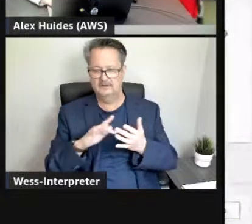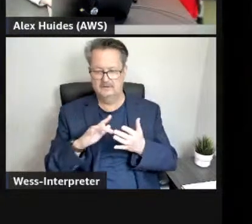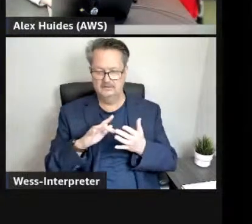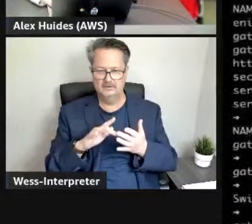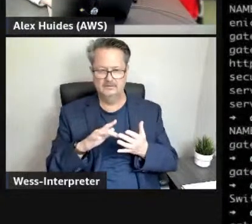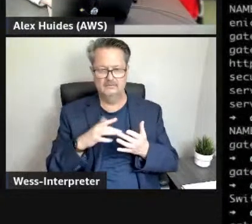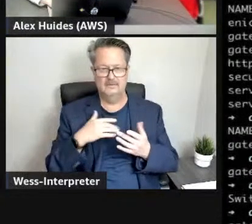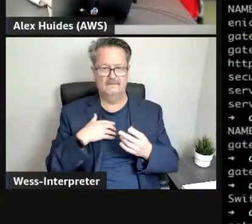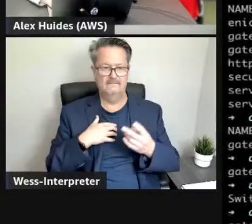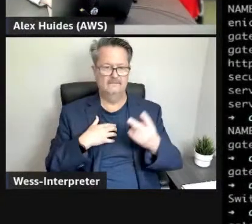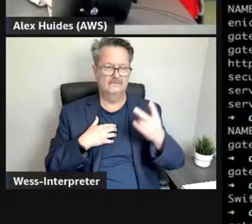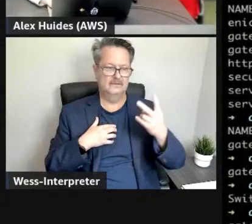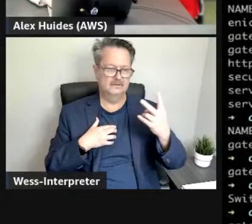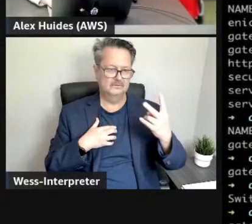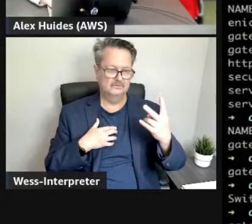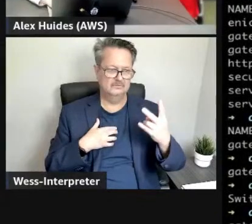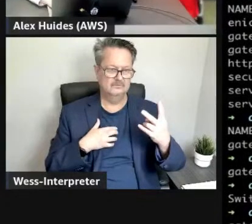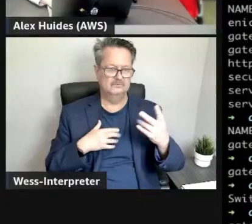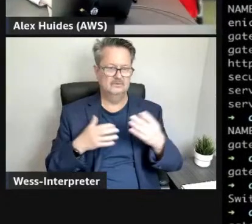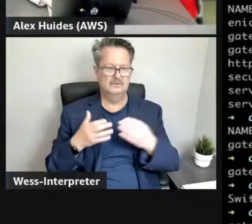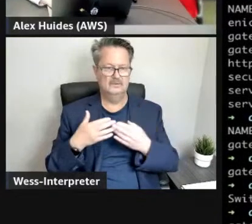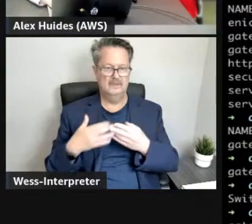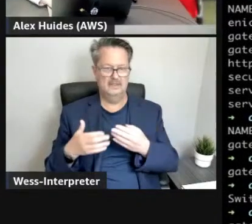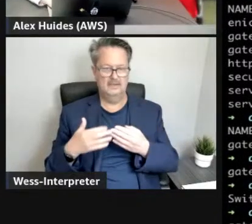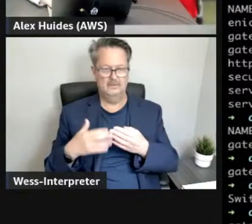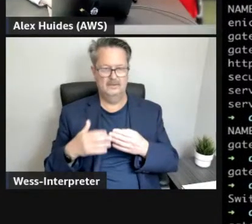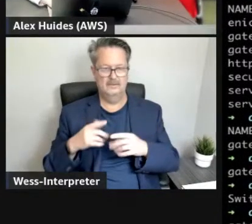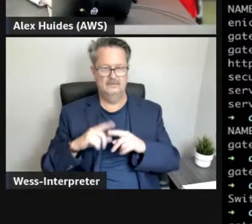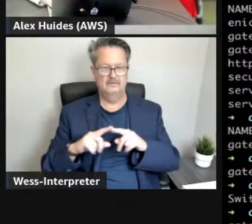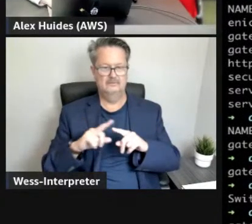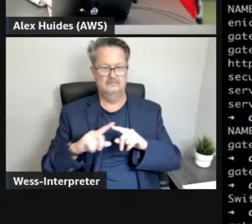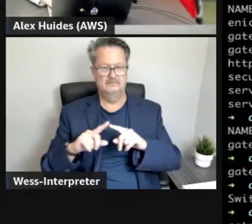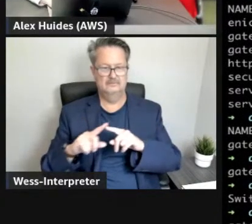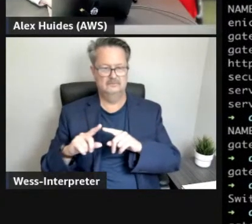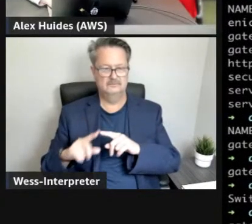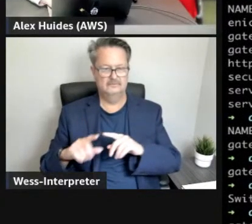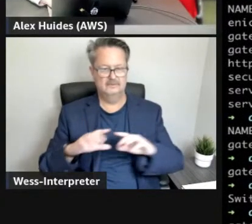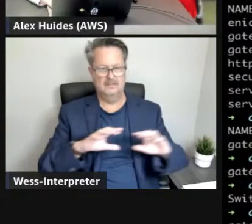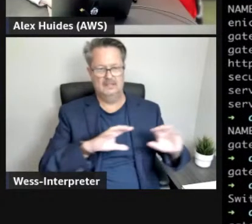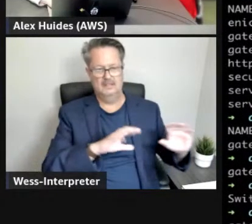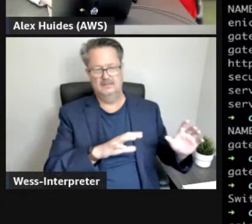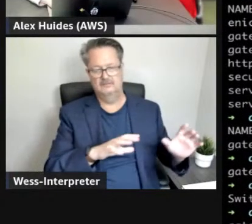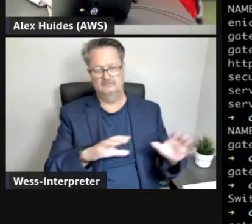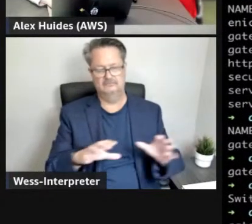we created this gateway into different VPCs into different clusters.